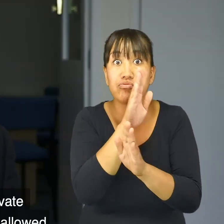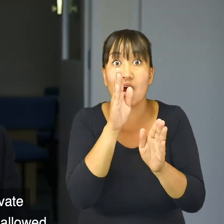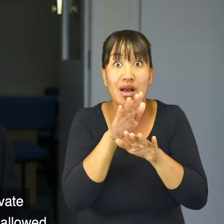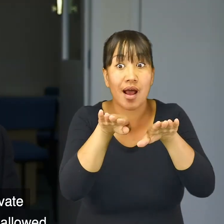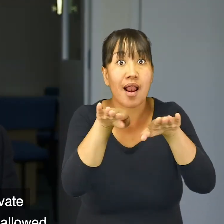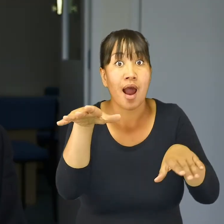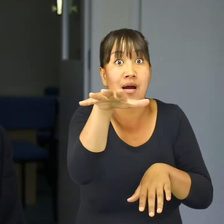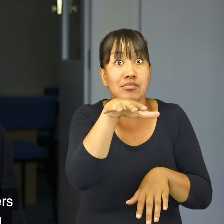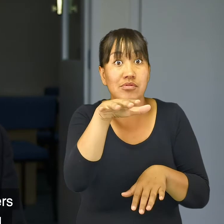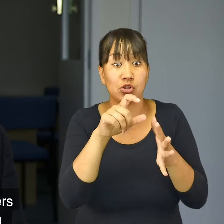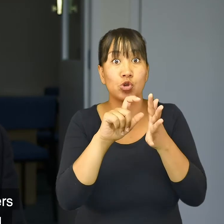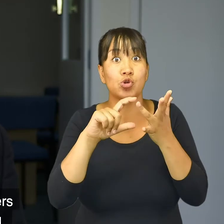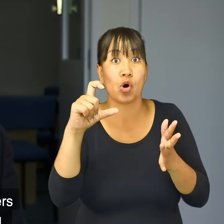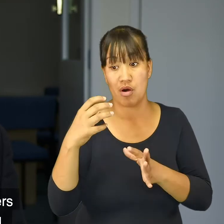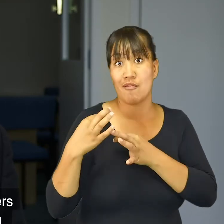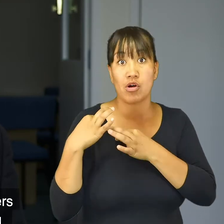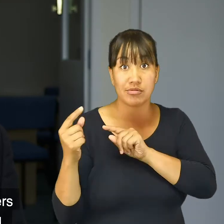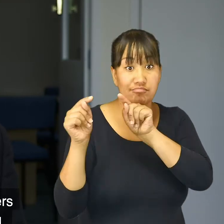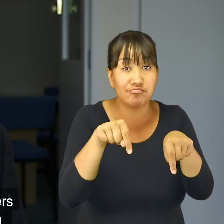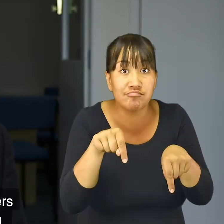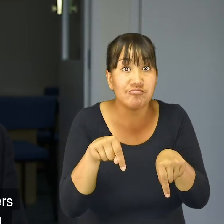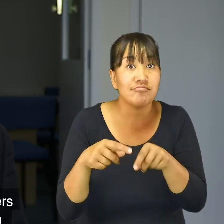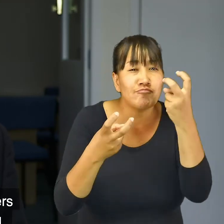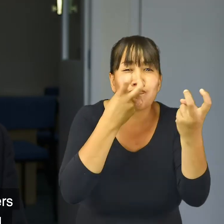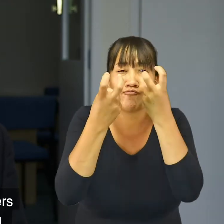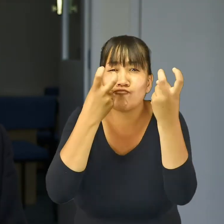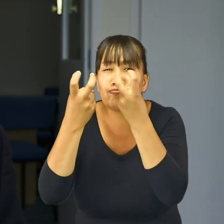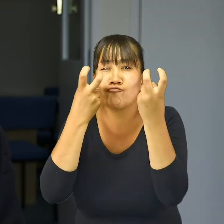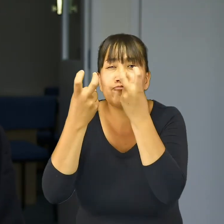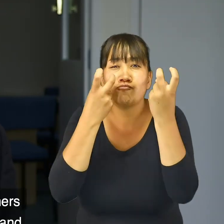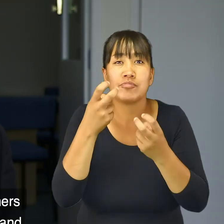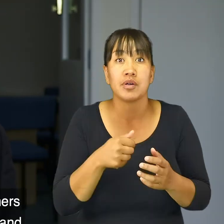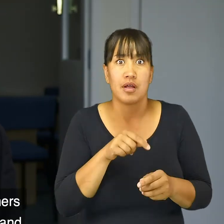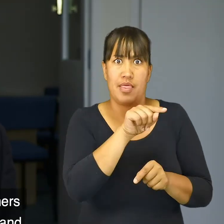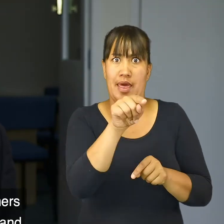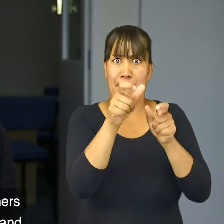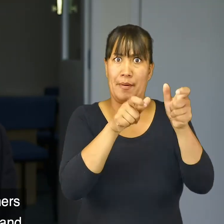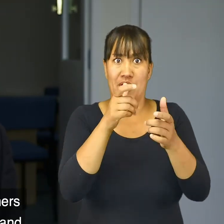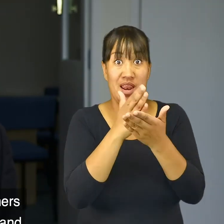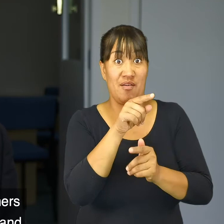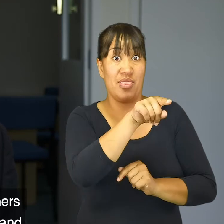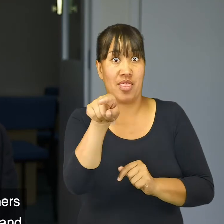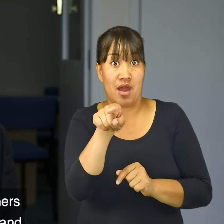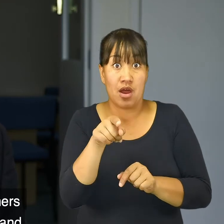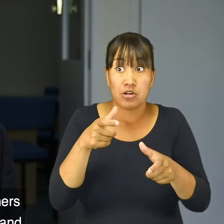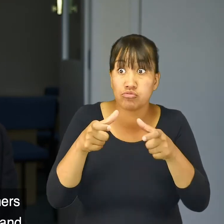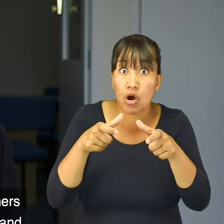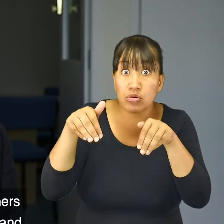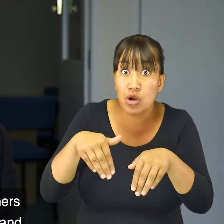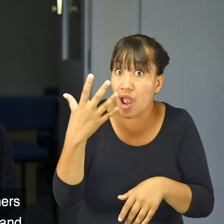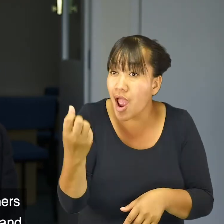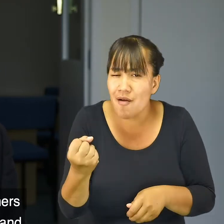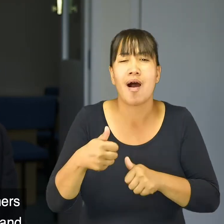landowners who have allowed DOC and volunteers to go on their land. It's the private landowners who control their